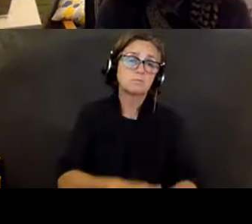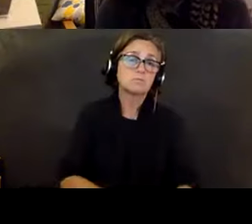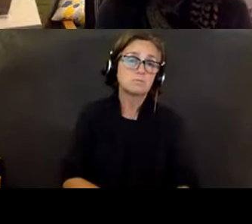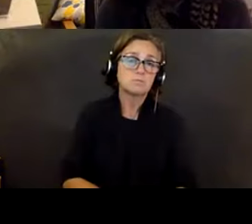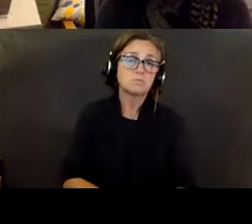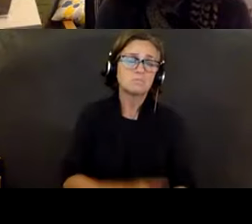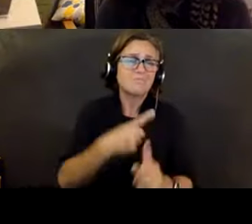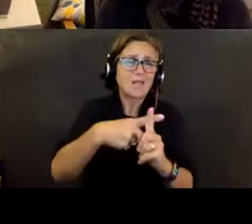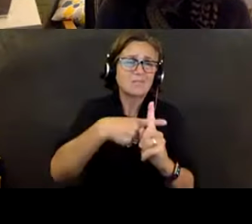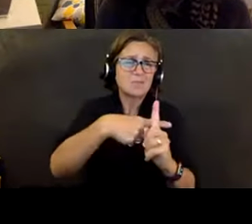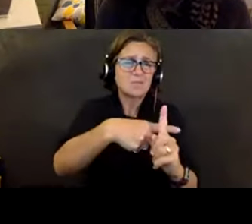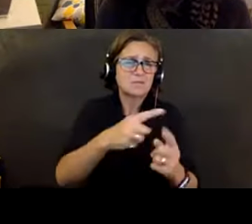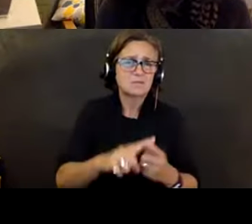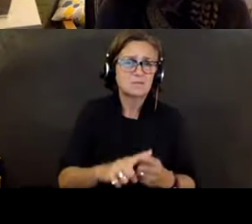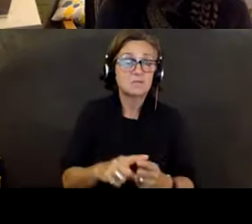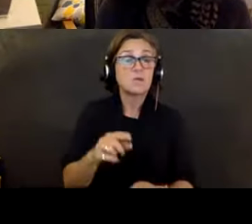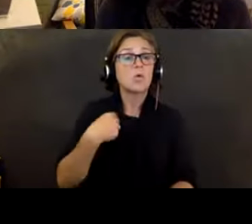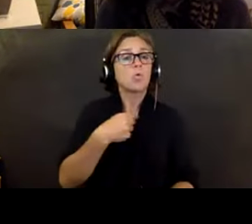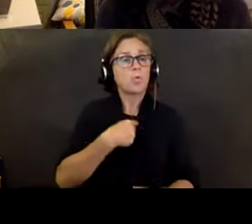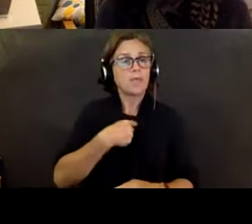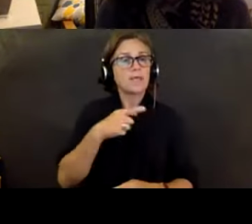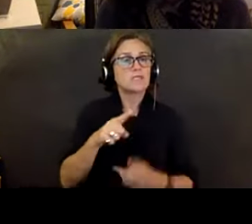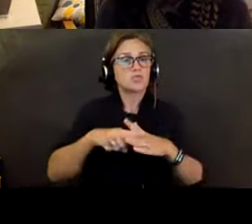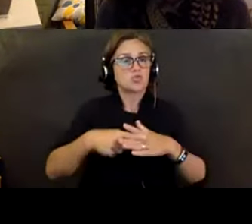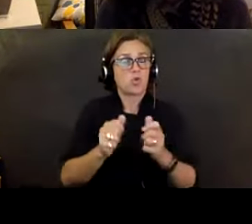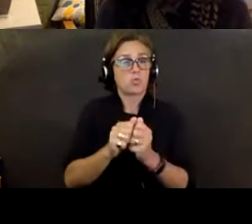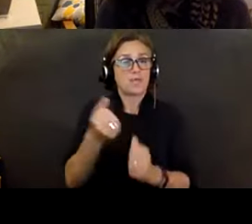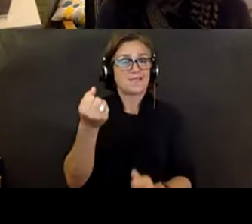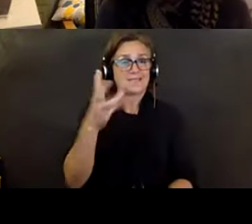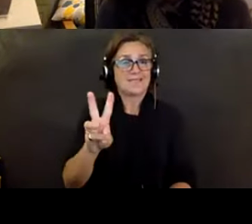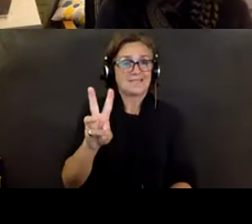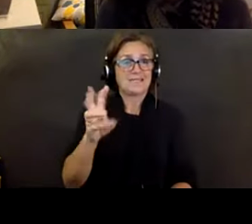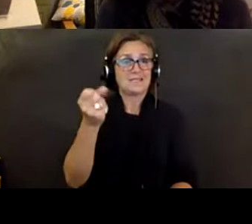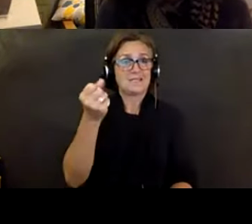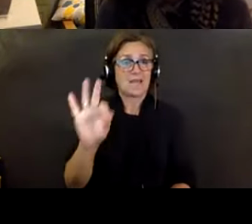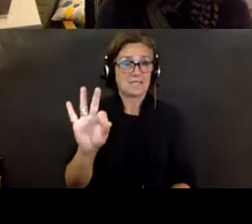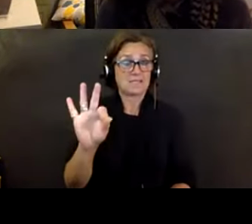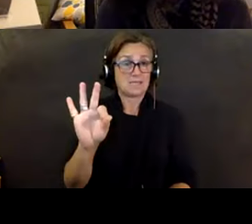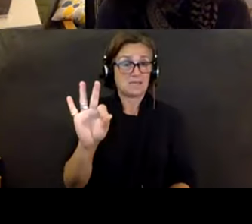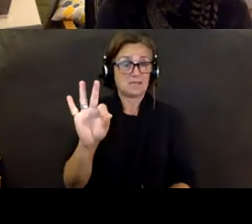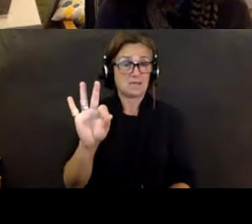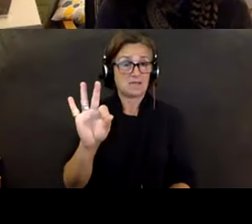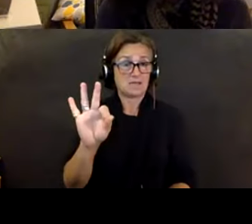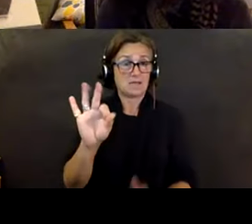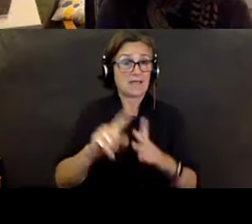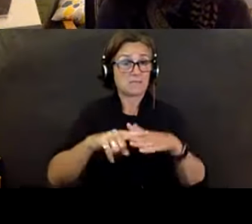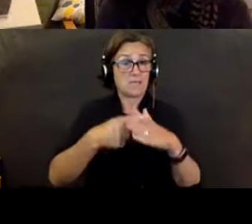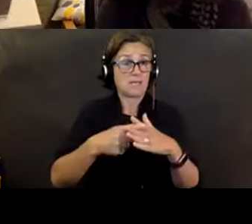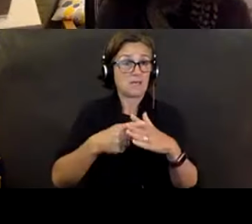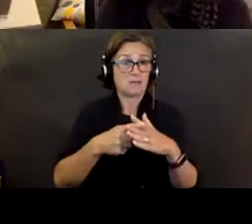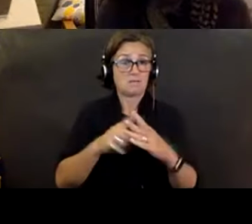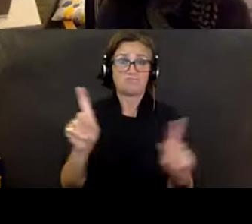we talk about 1619, right, being the beginning of this, but slavery occurred throughout